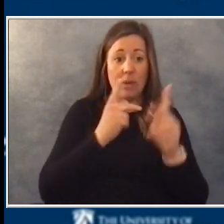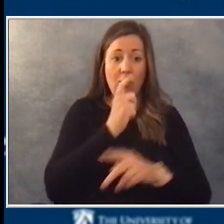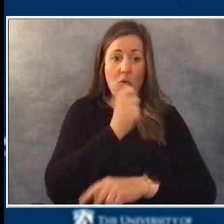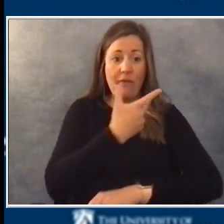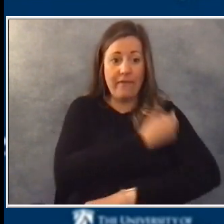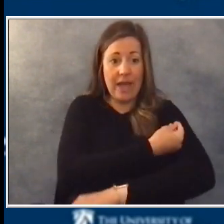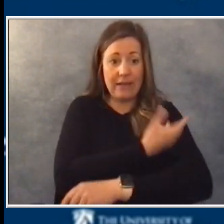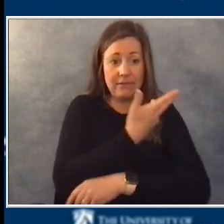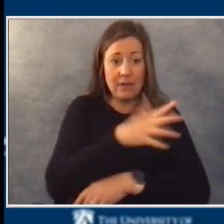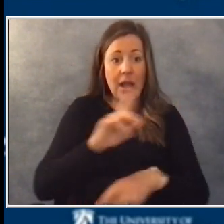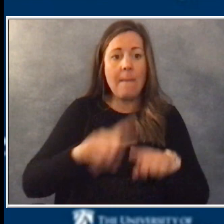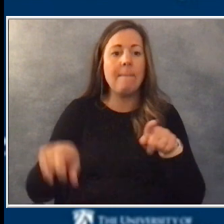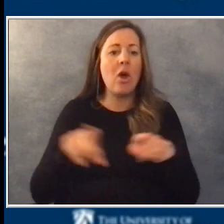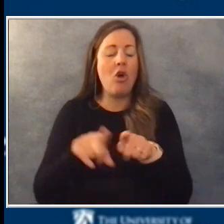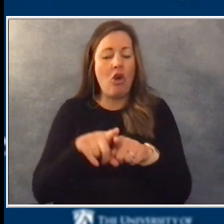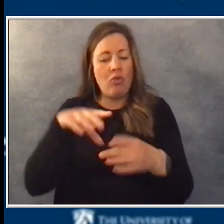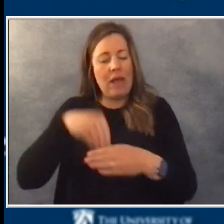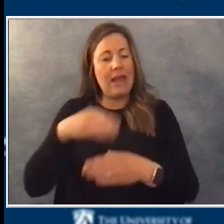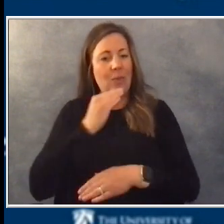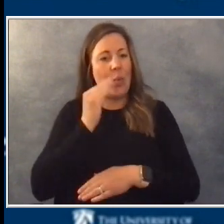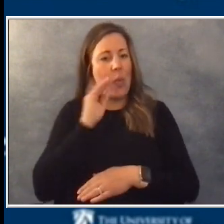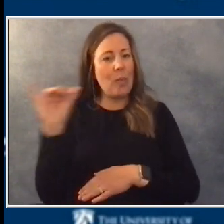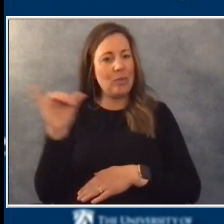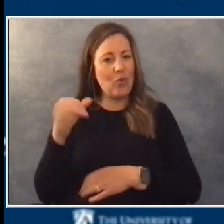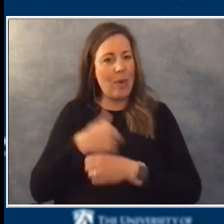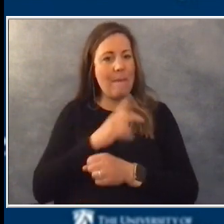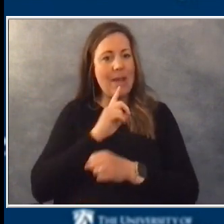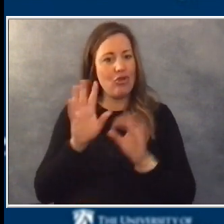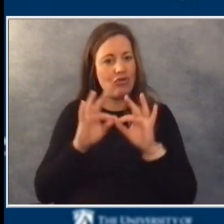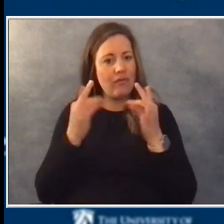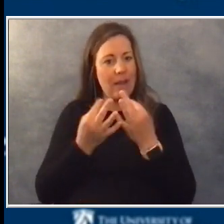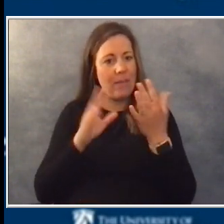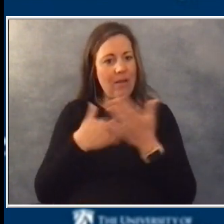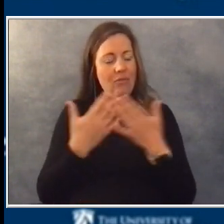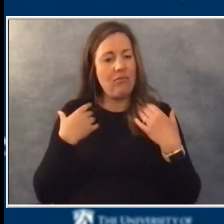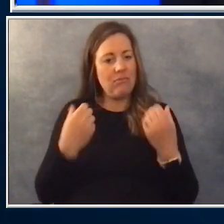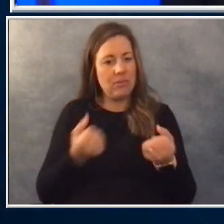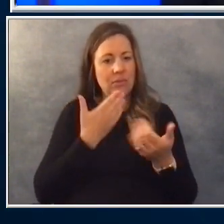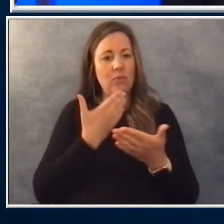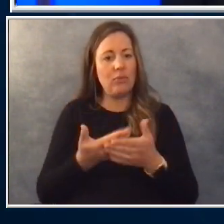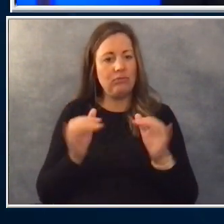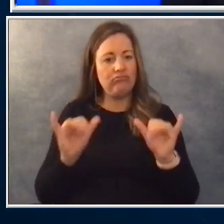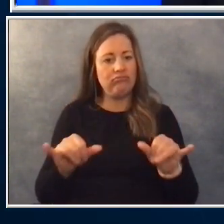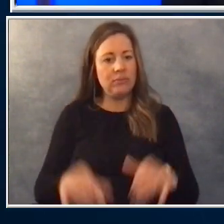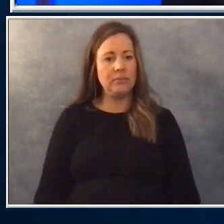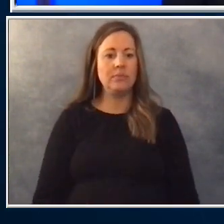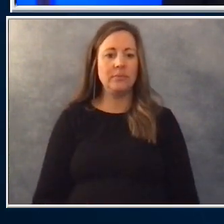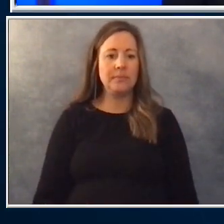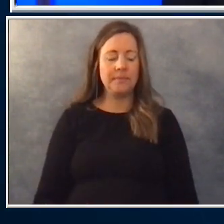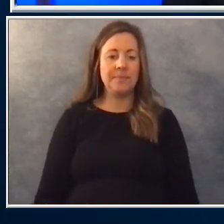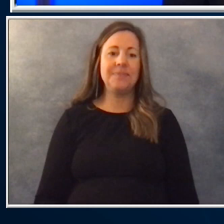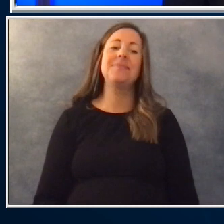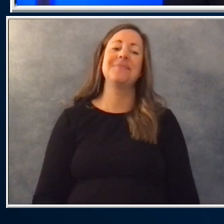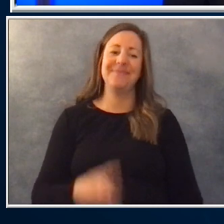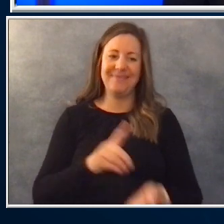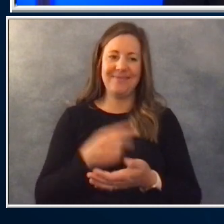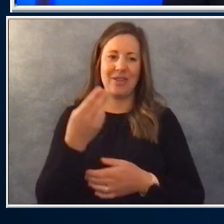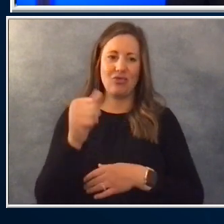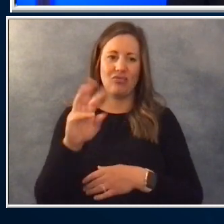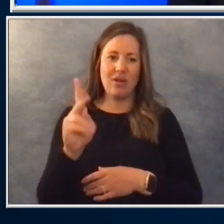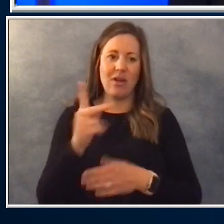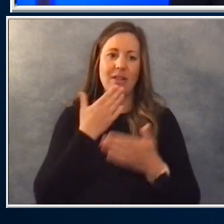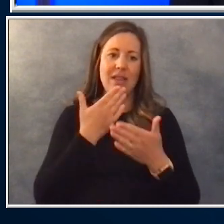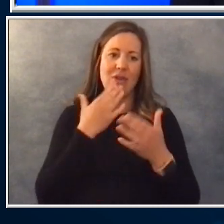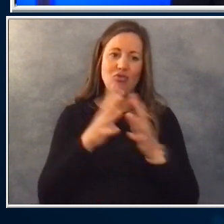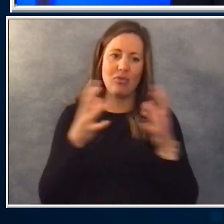also individual in our household to keep everybody healthy and well. Dr. Hawkinson, thank you so much. Let's check and see